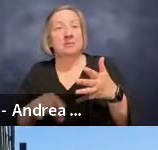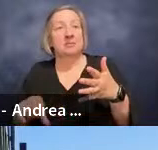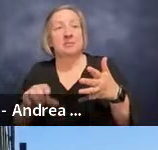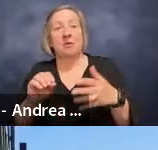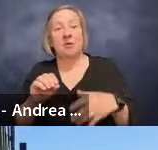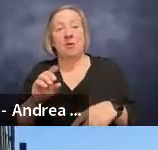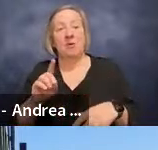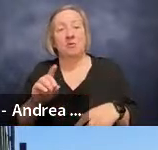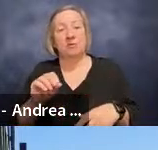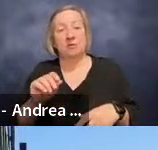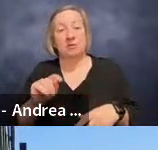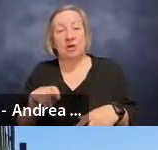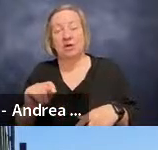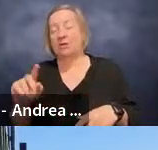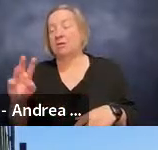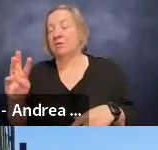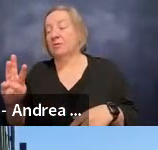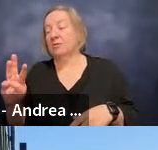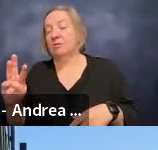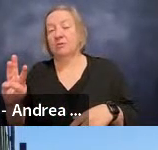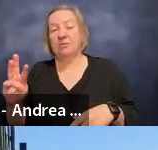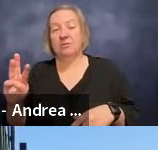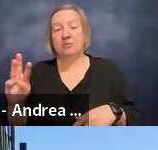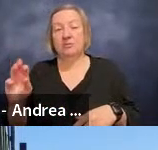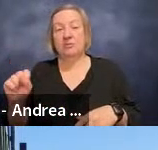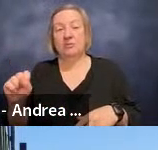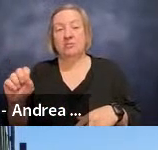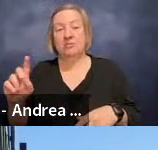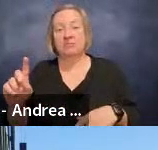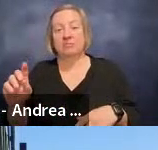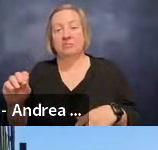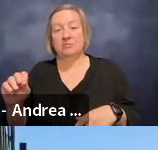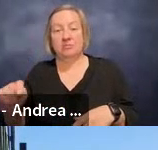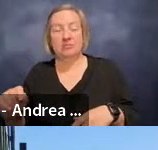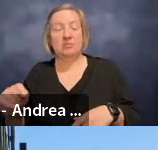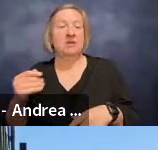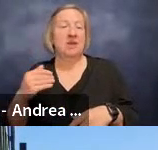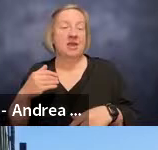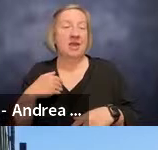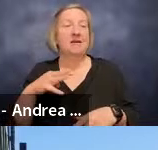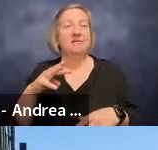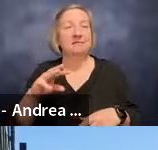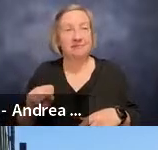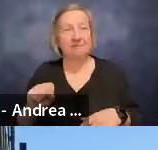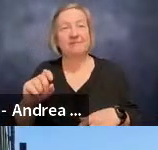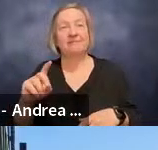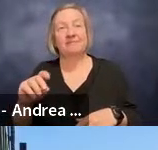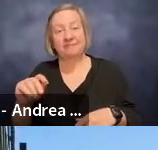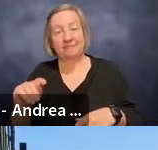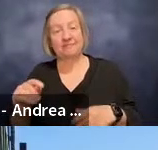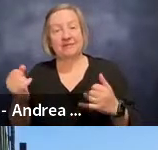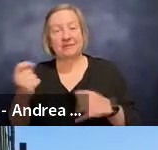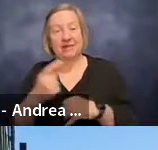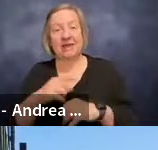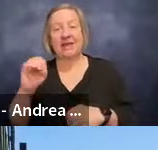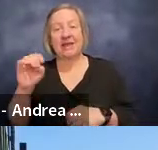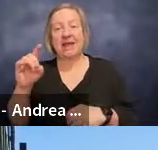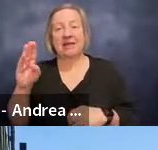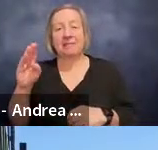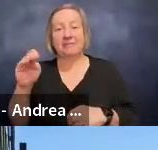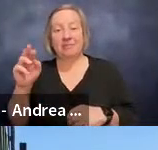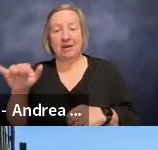and WSDOT, we have WSDOT here today. Ed Berry will be presenting, who will give you an overview